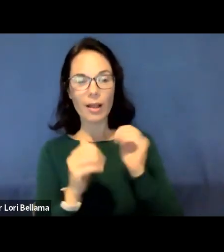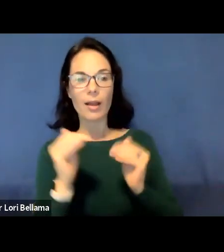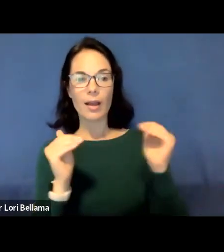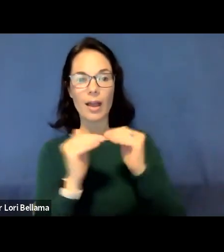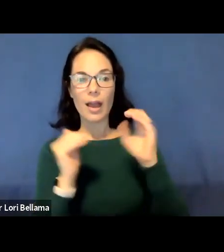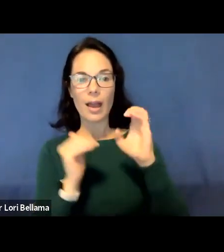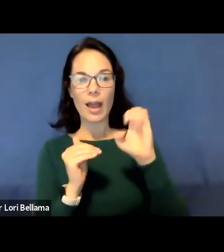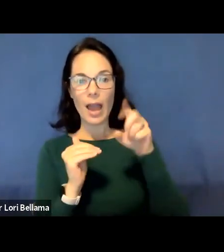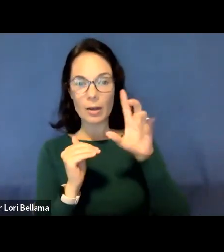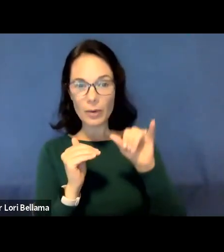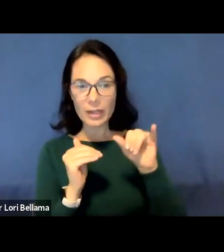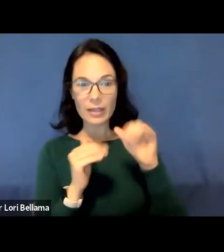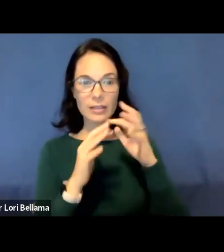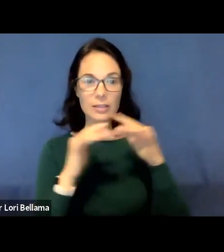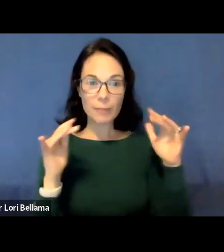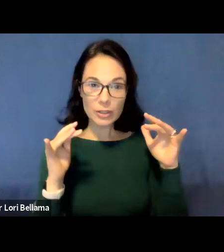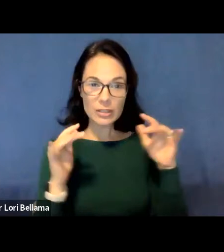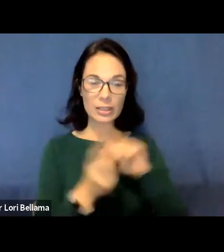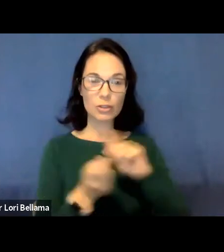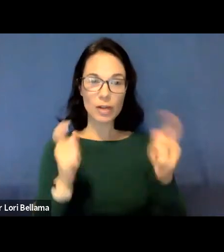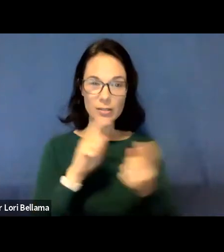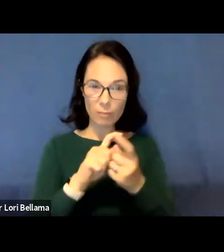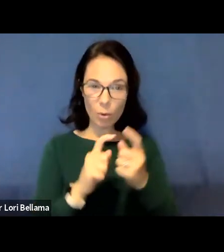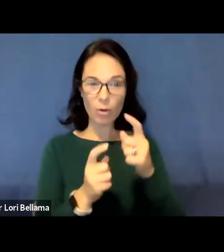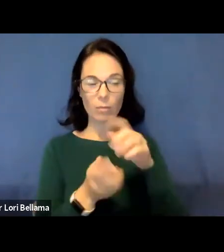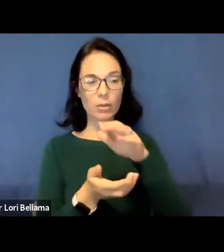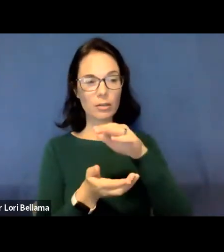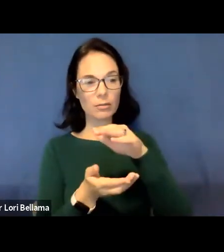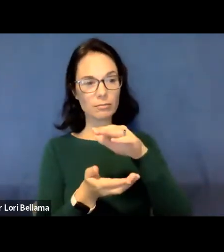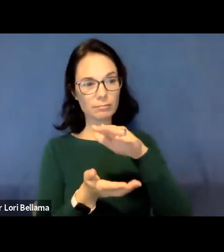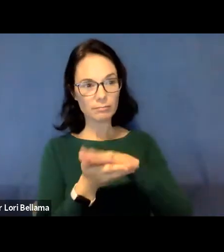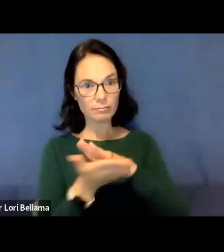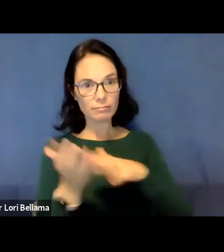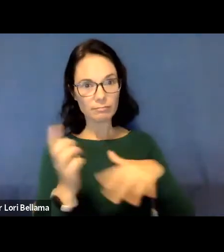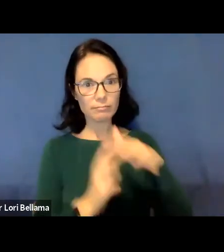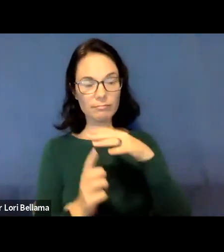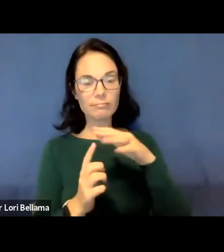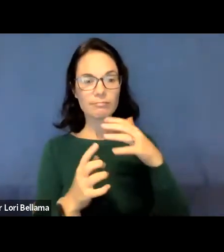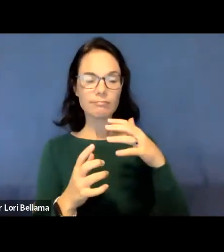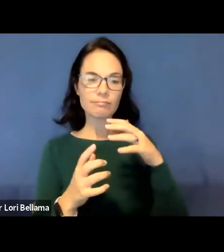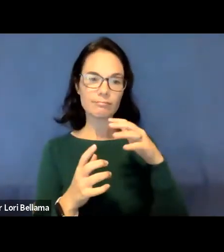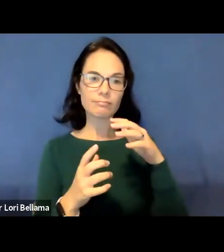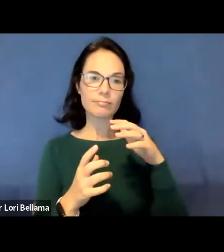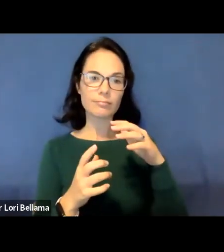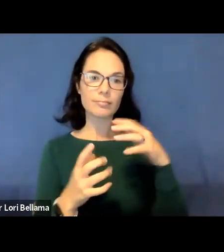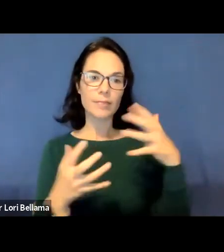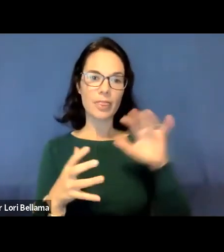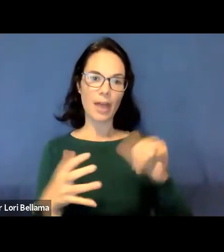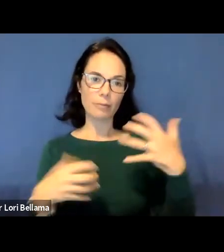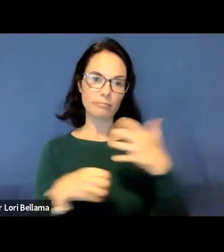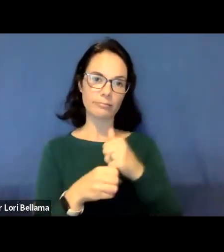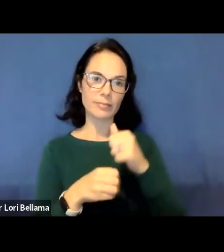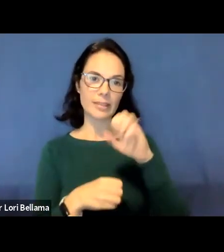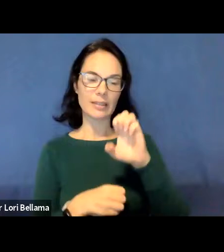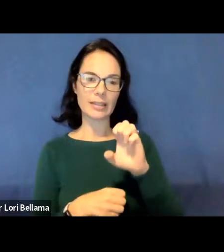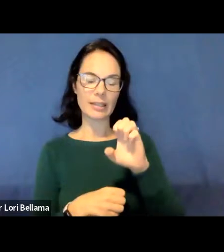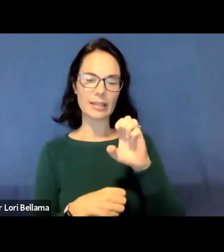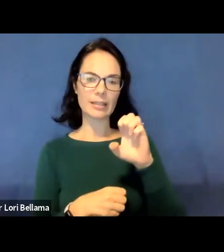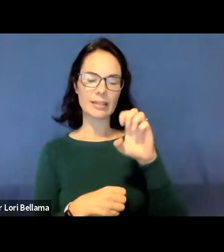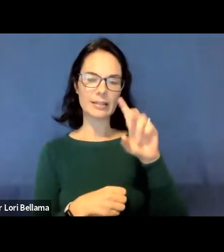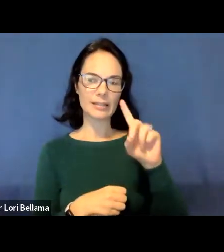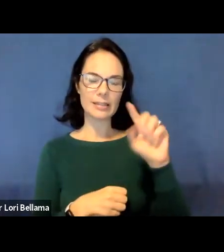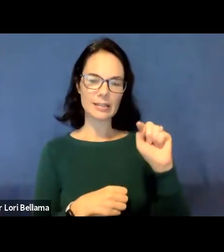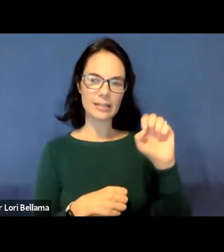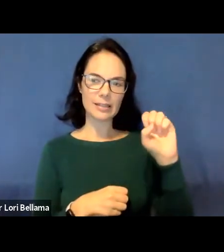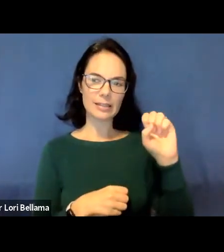Transformative Campus Climate Committee that we commonly refer to as the EDTC cubed. We had our first meeting the week